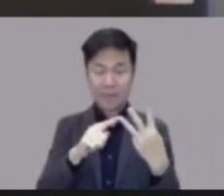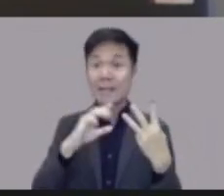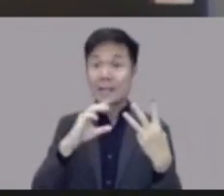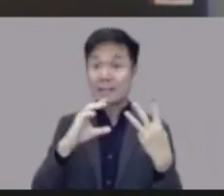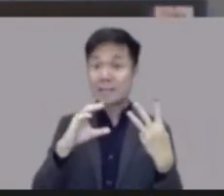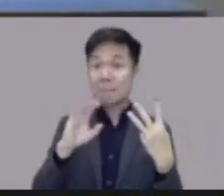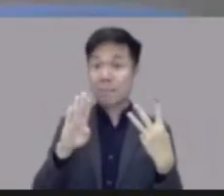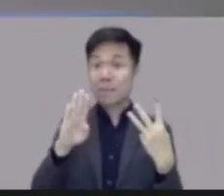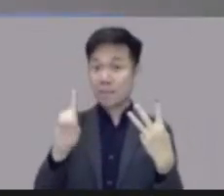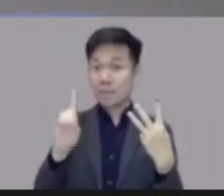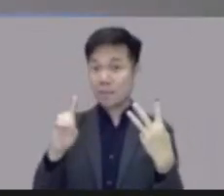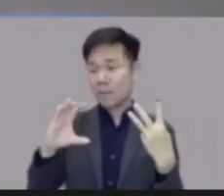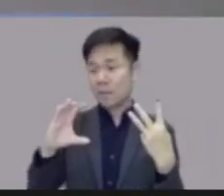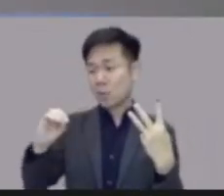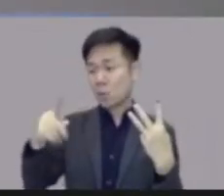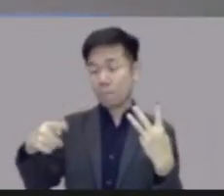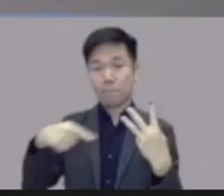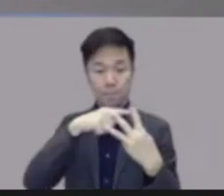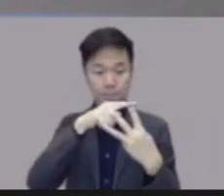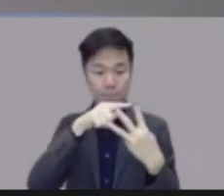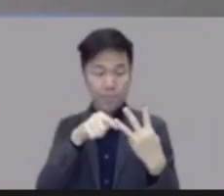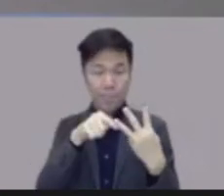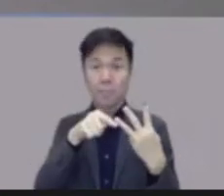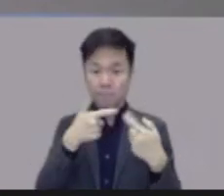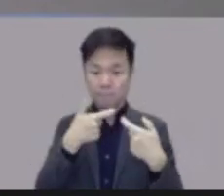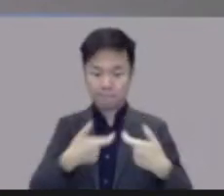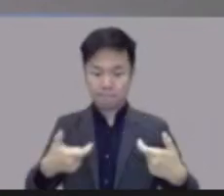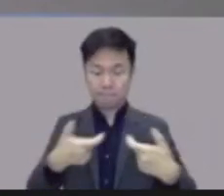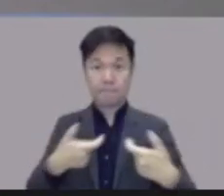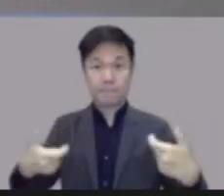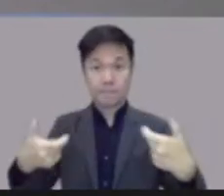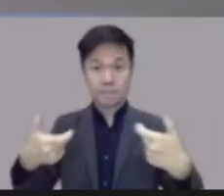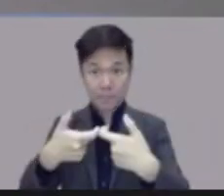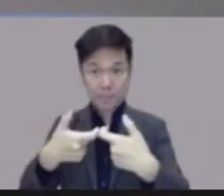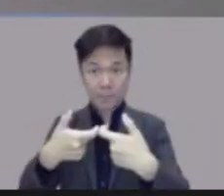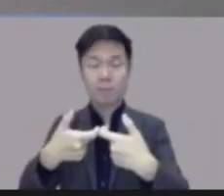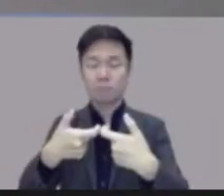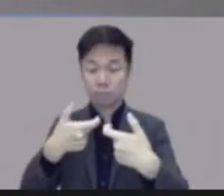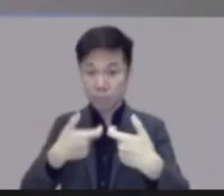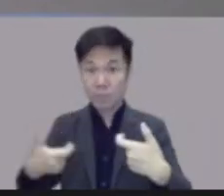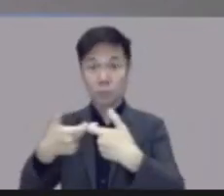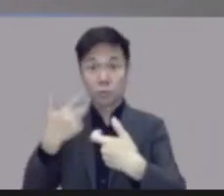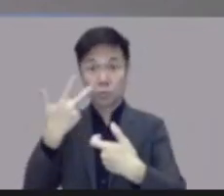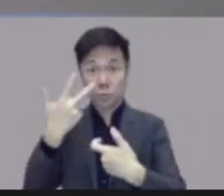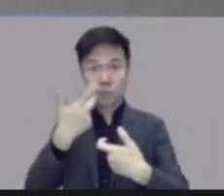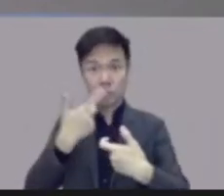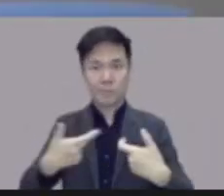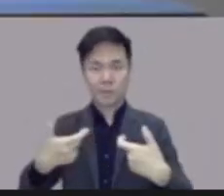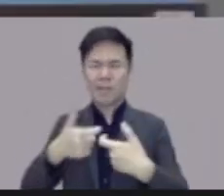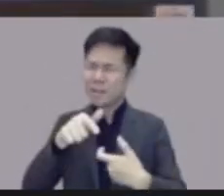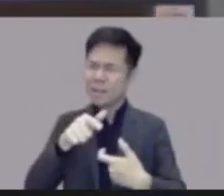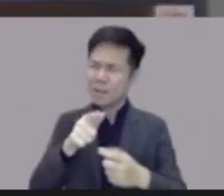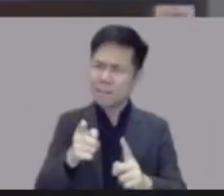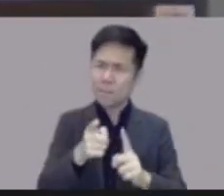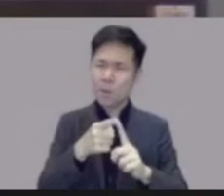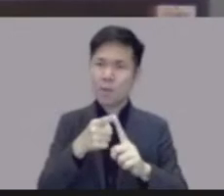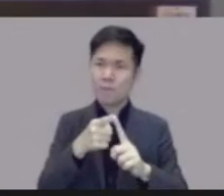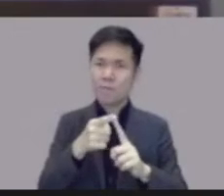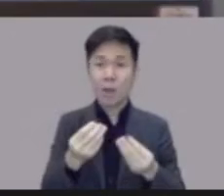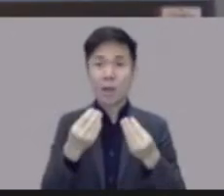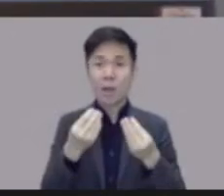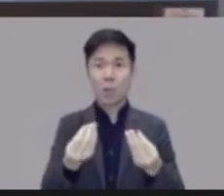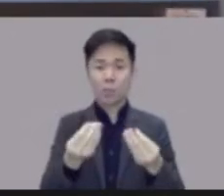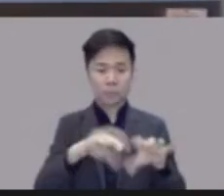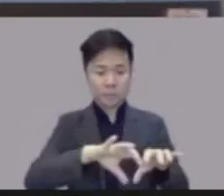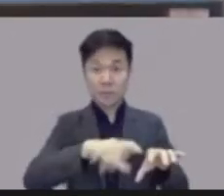are all Paving the way for Meaningful engagement and we hope reinvigorated multilateralism on